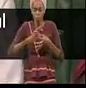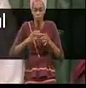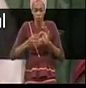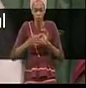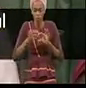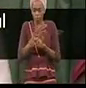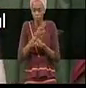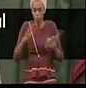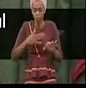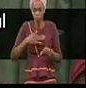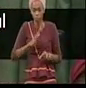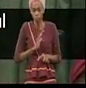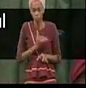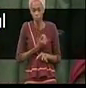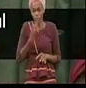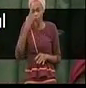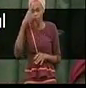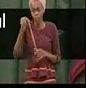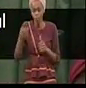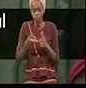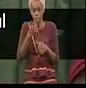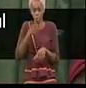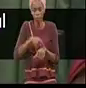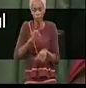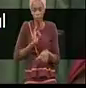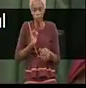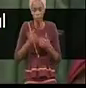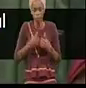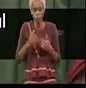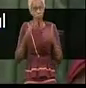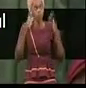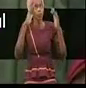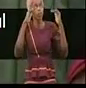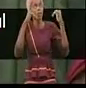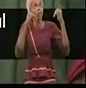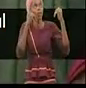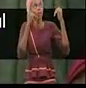my soul. For the first time I had hope.